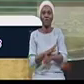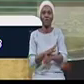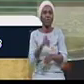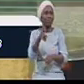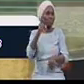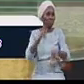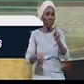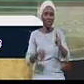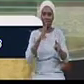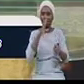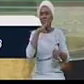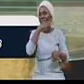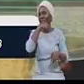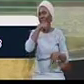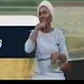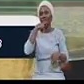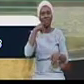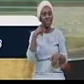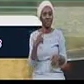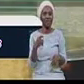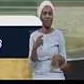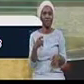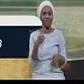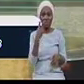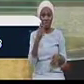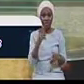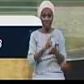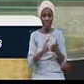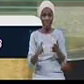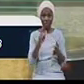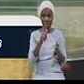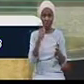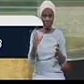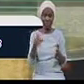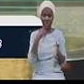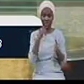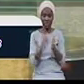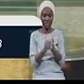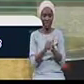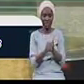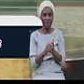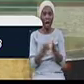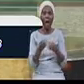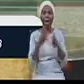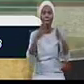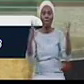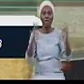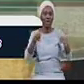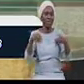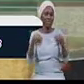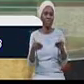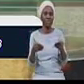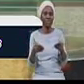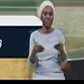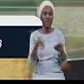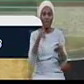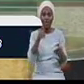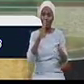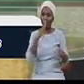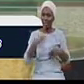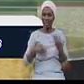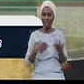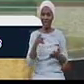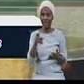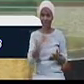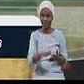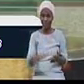at verse 23, abundant provision. Be glad then, ye children of Zion. Be glad then. Who are to